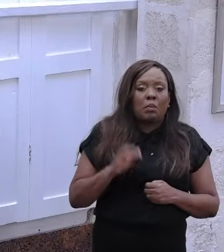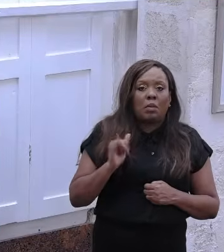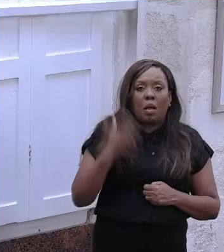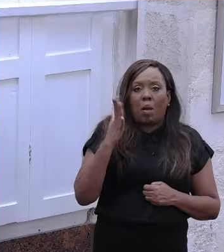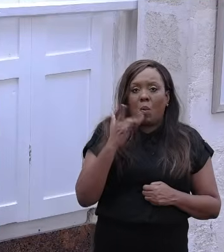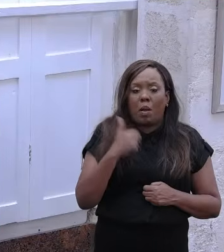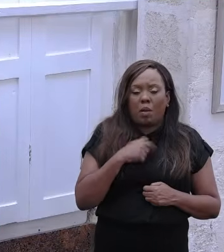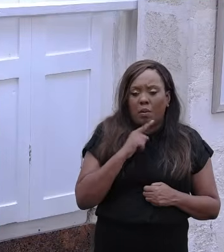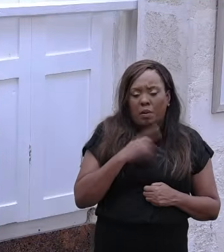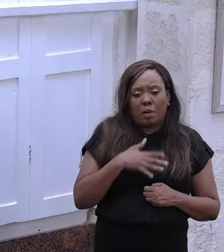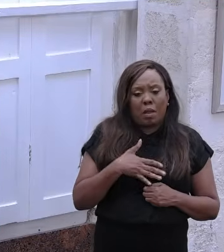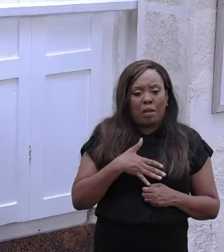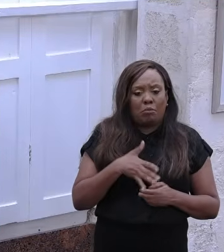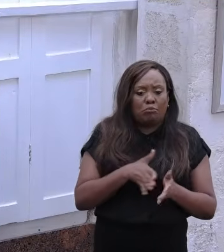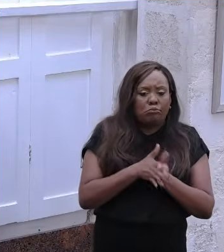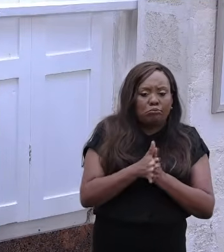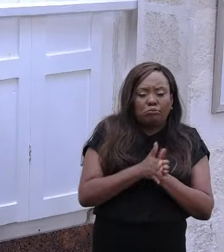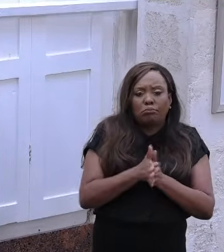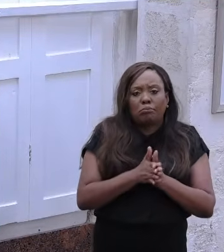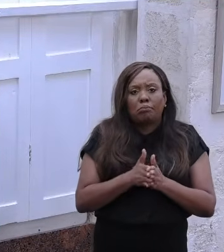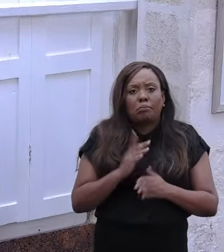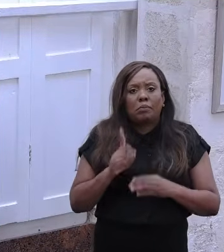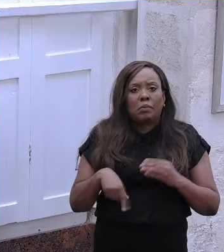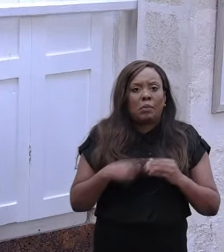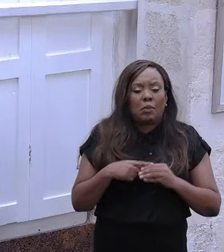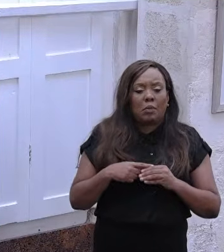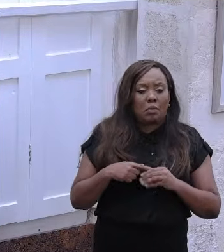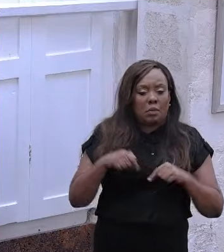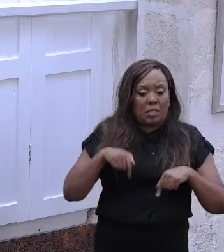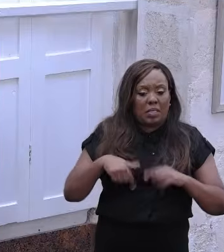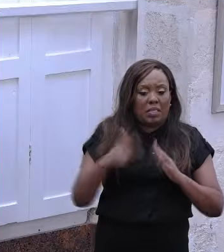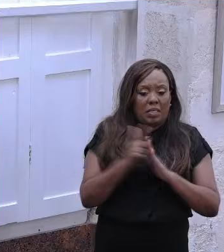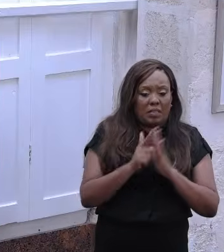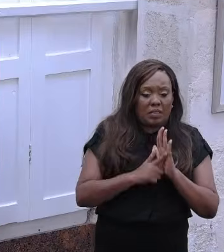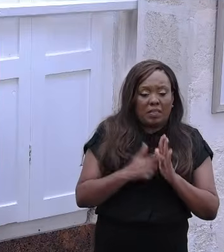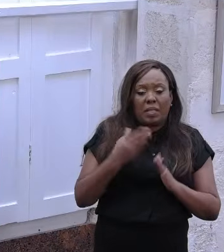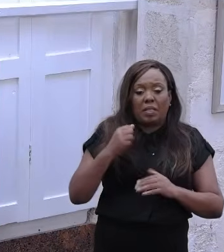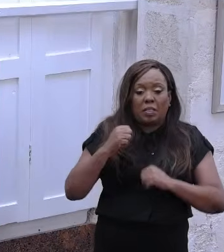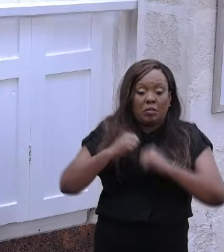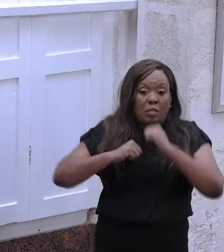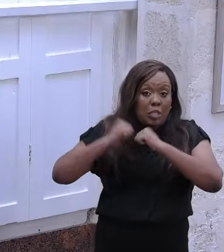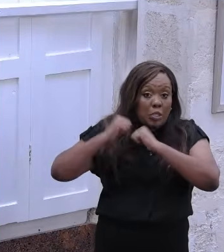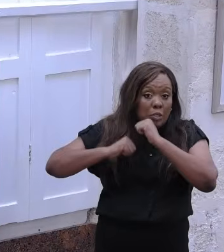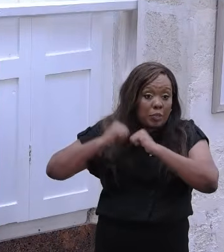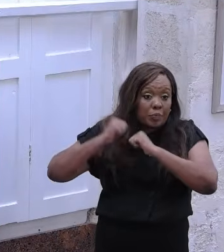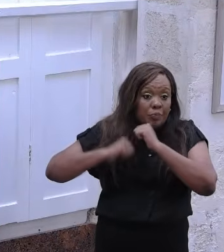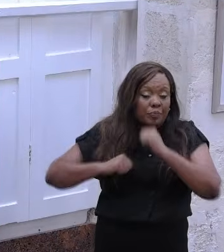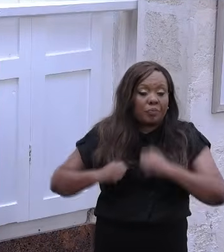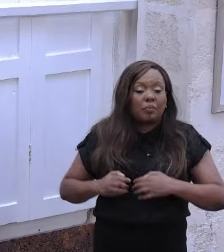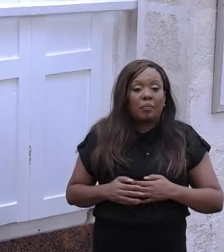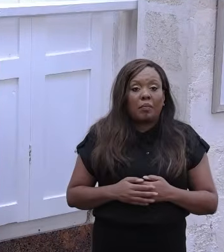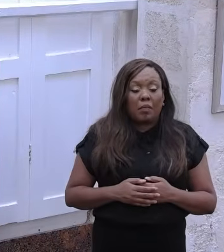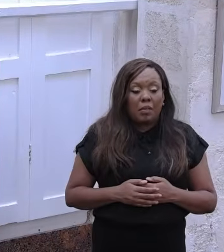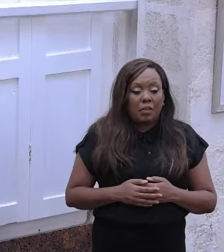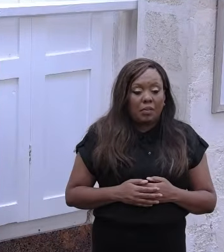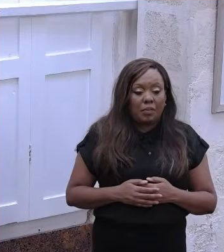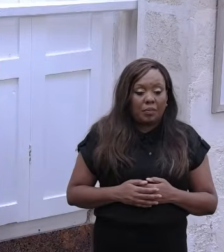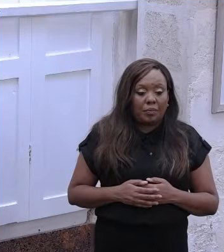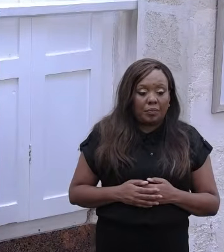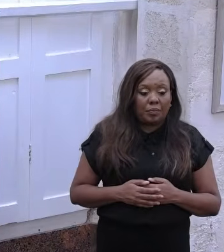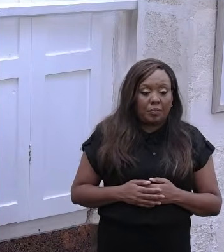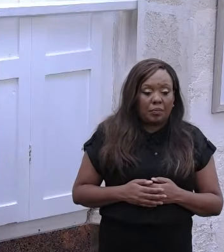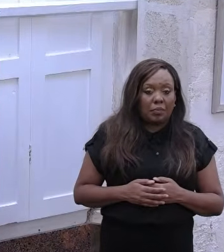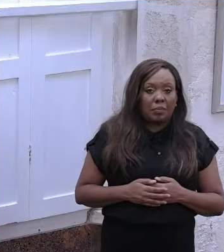passionate about the structure that this legislation has taken and the fact that it has come here to Joint